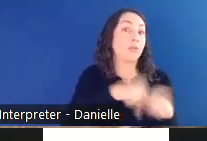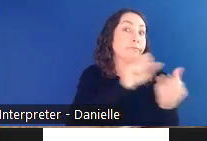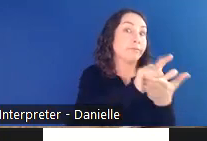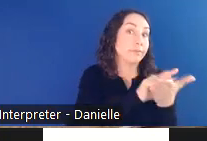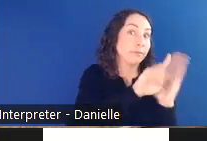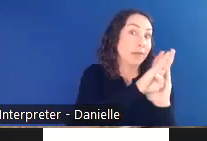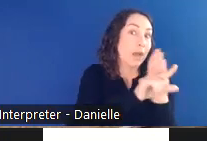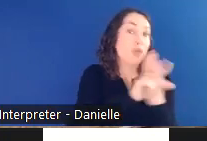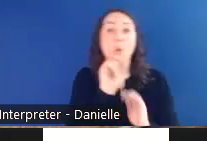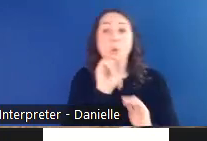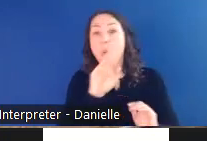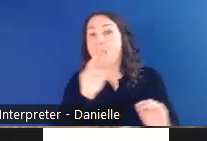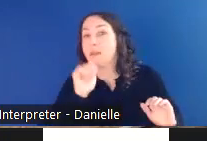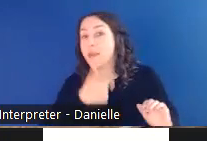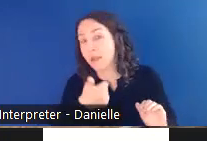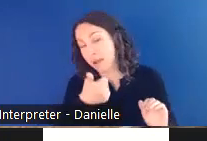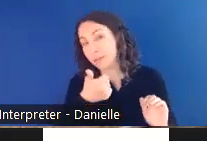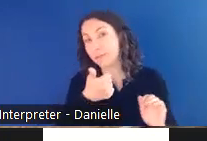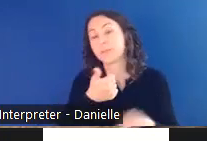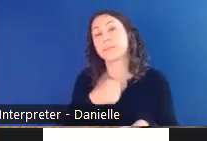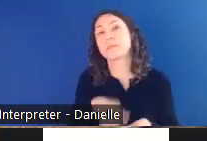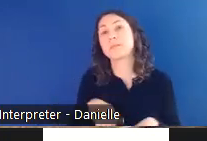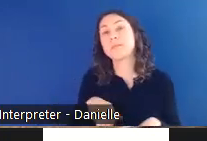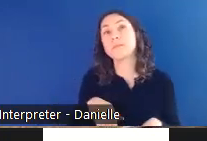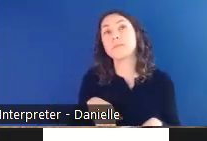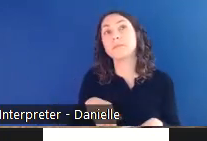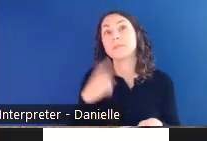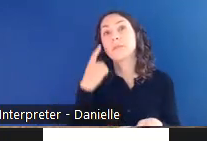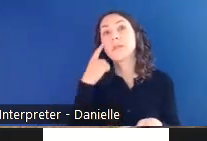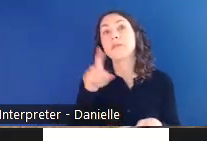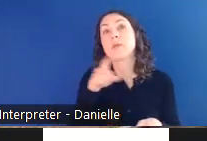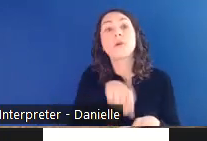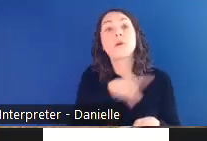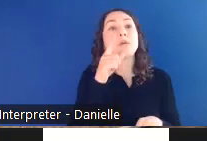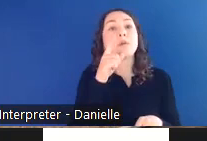For supportive housing for folks who are coming out of homelessness,